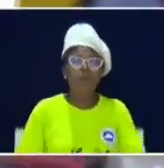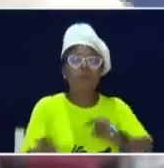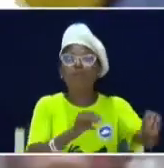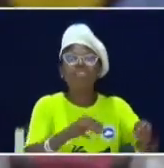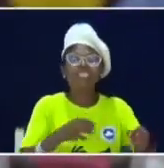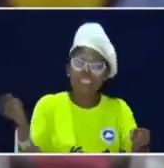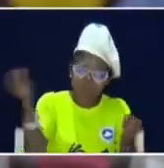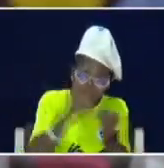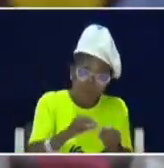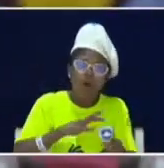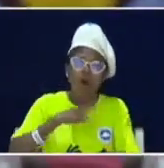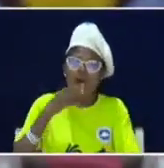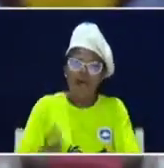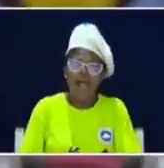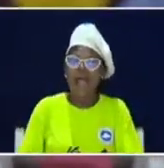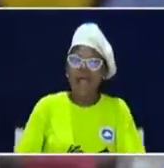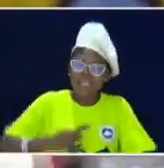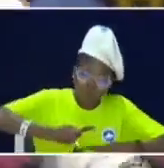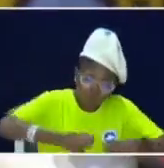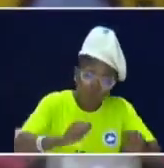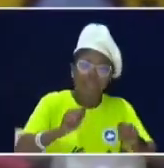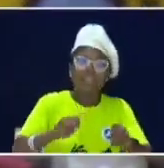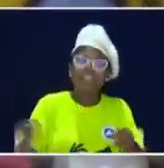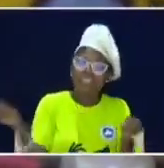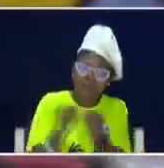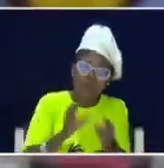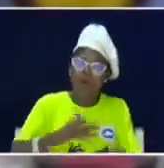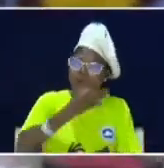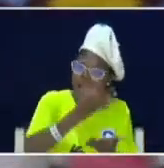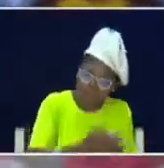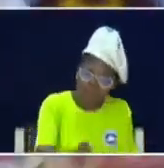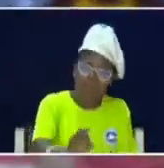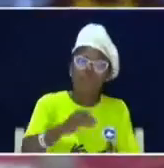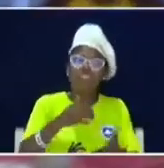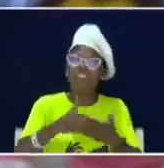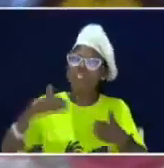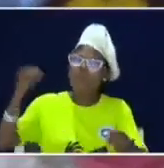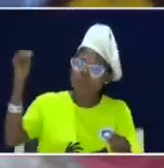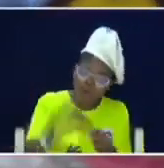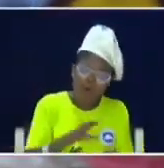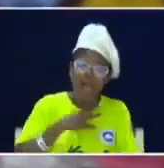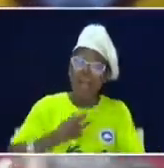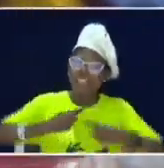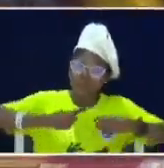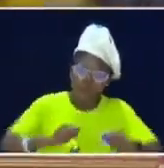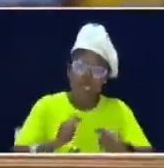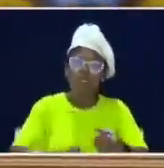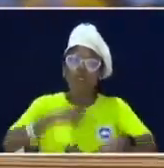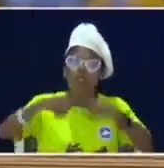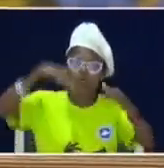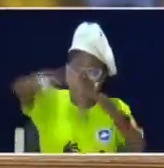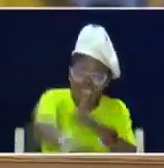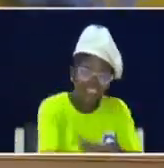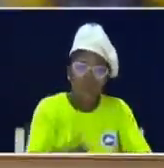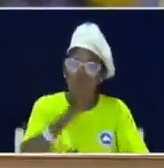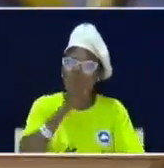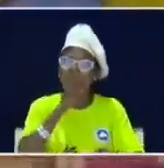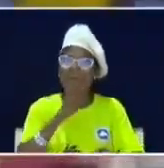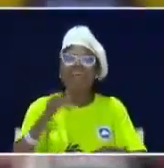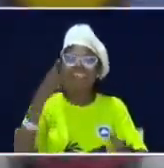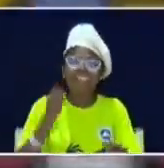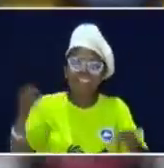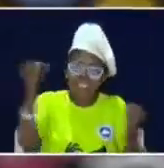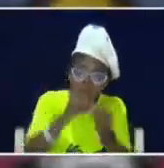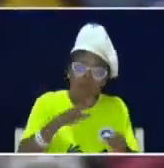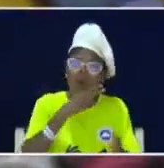make attempt, the more I fail. The more I try to launch into the deep, the more I fail." And Jesus said to them, "I came